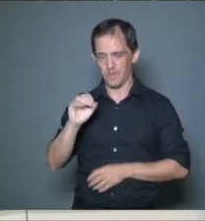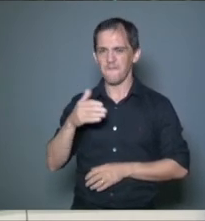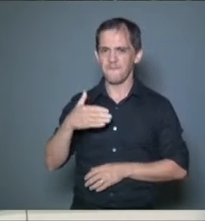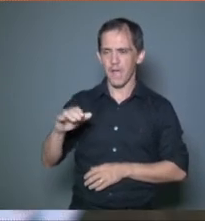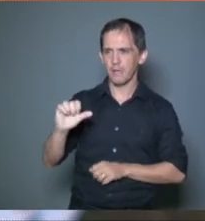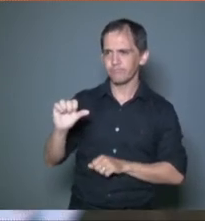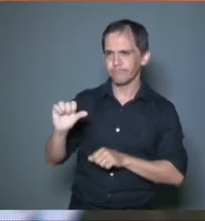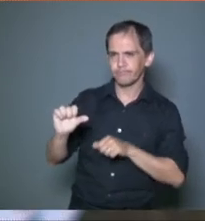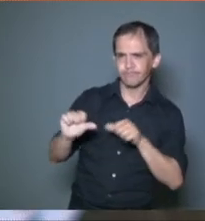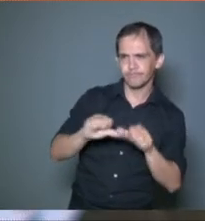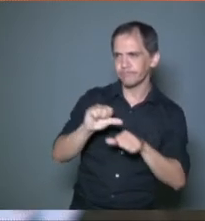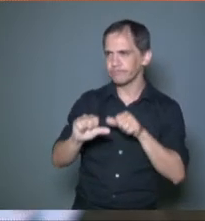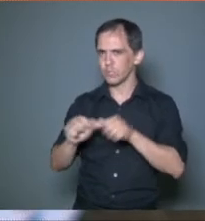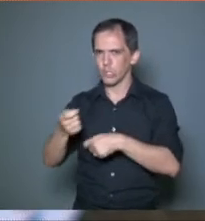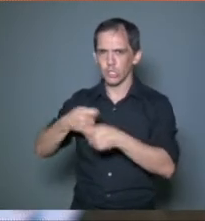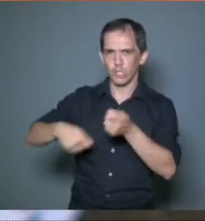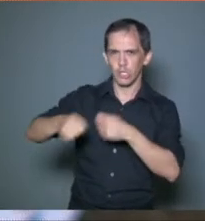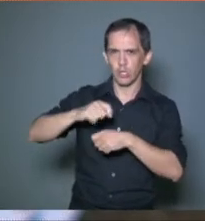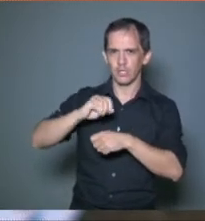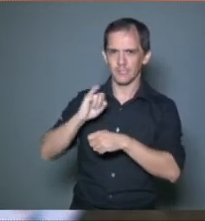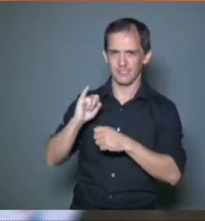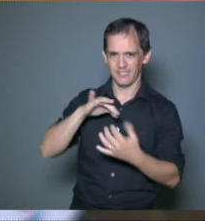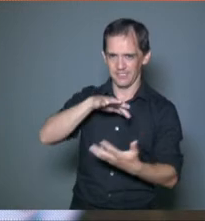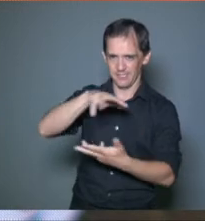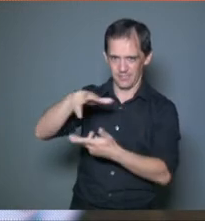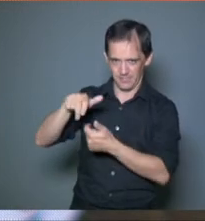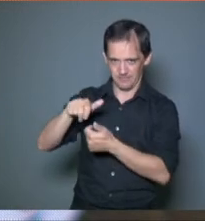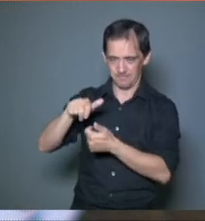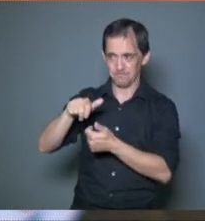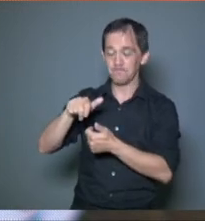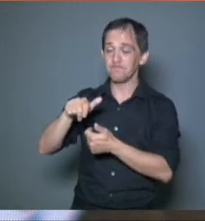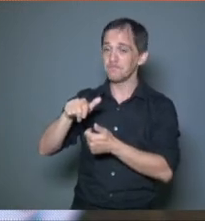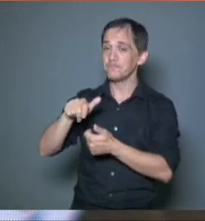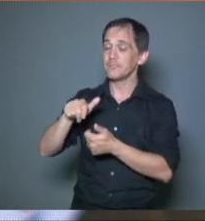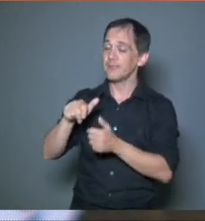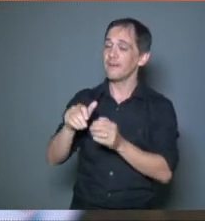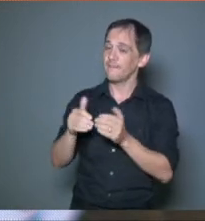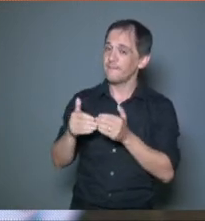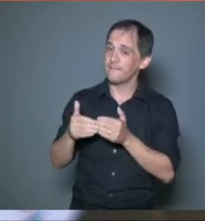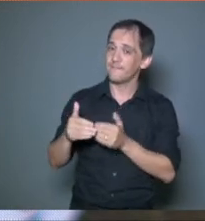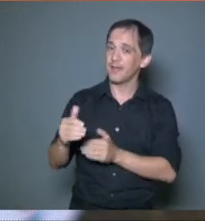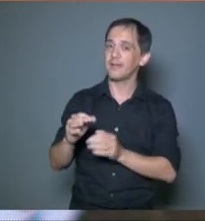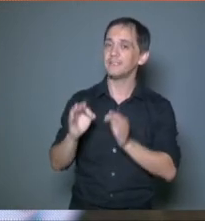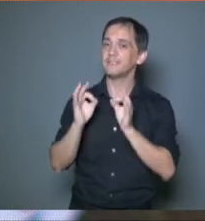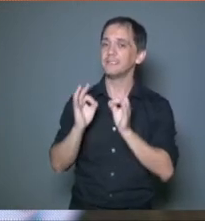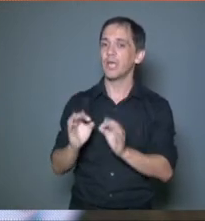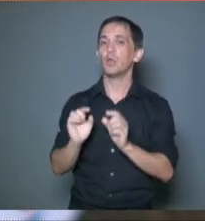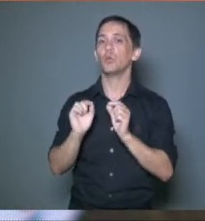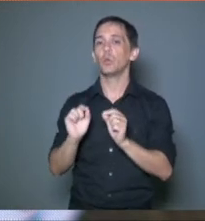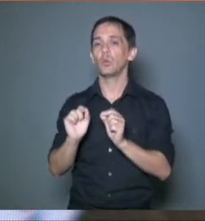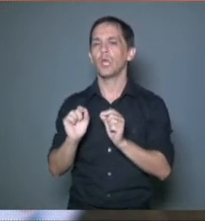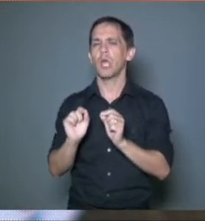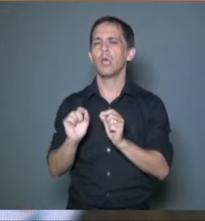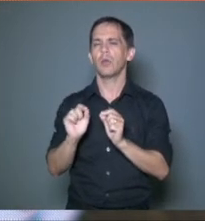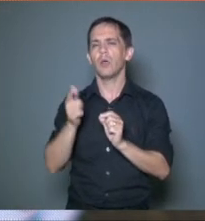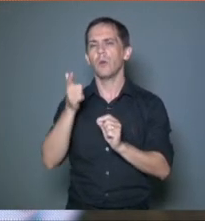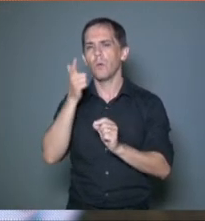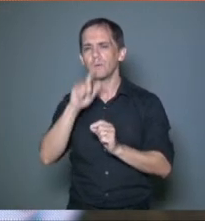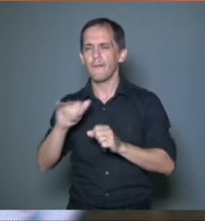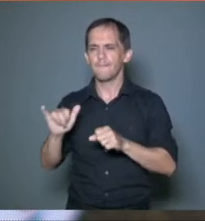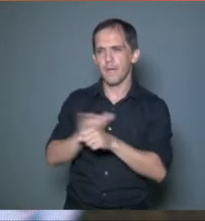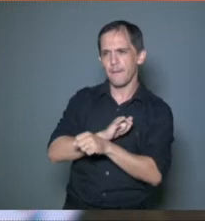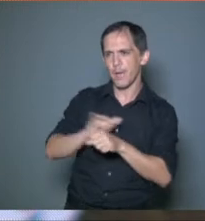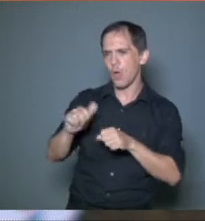There'll be a rearrangement in the international market, and it is likely that